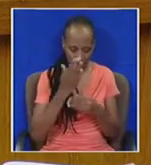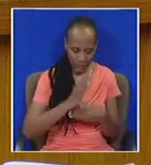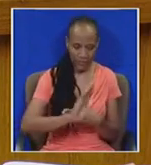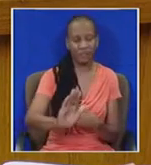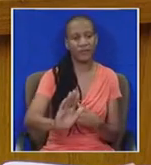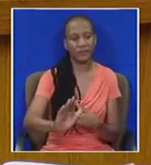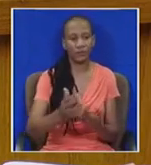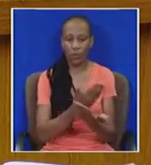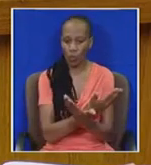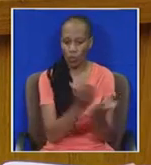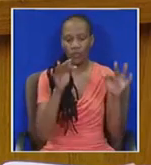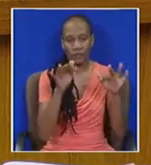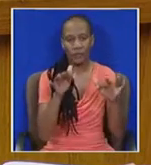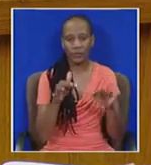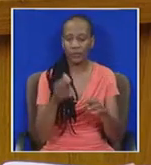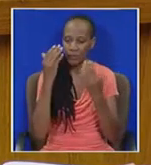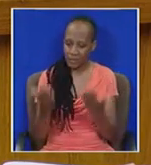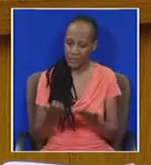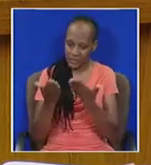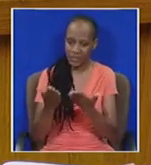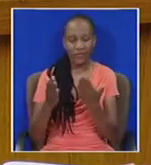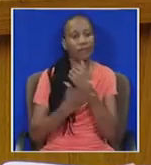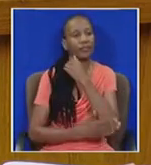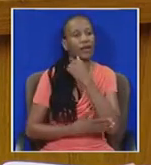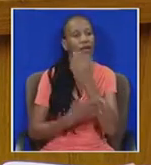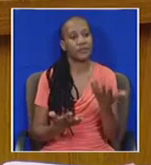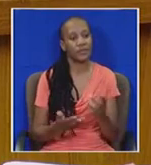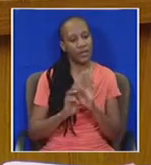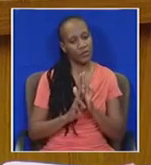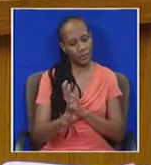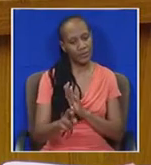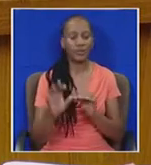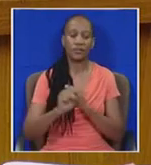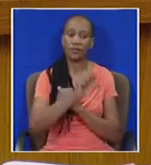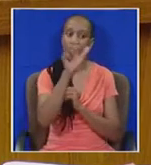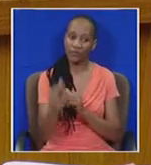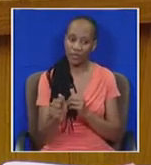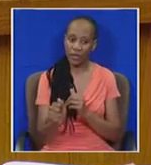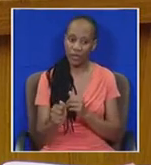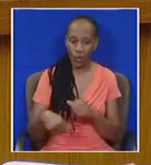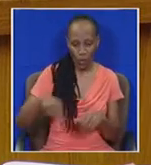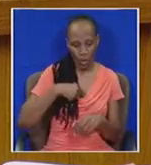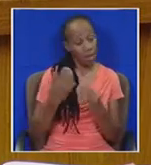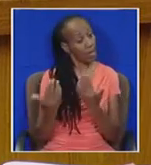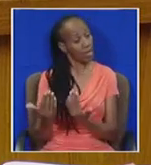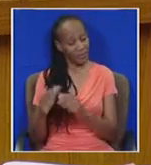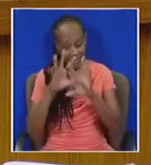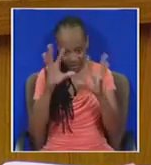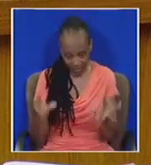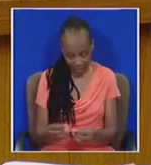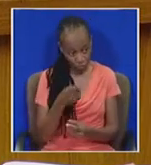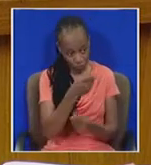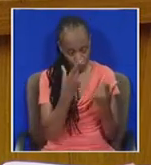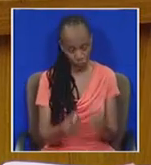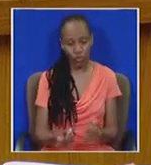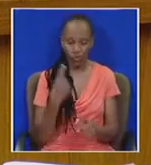of us and defending the country, standing up for our country. This is what we expect of you always. This